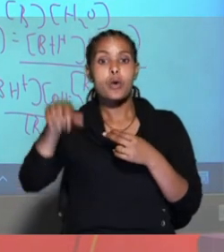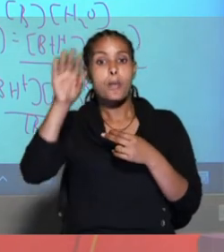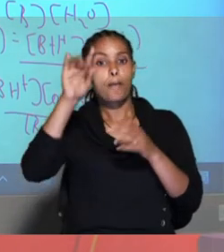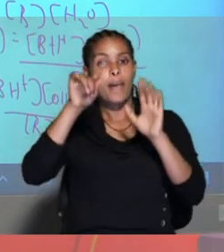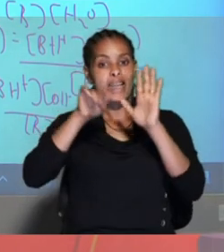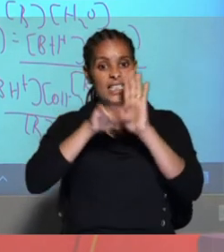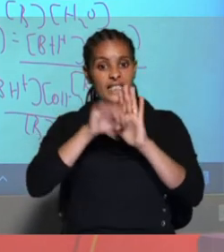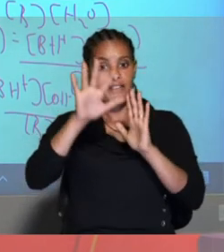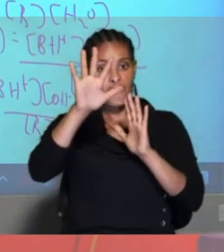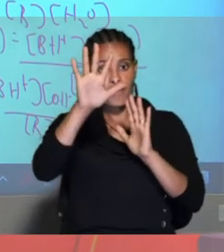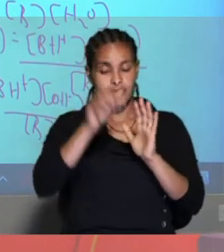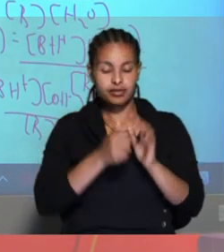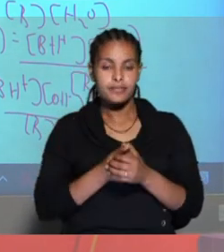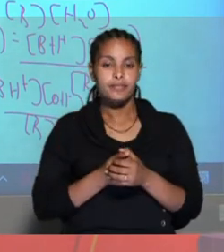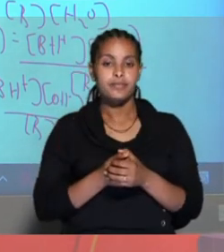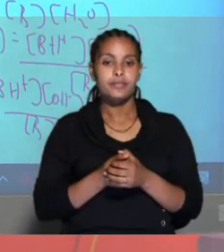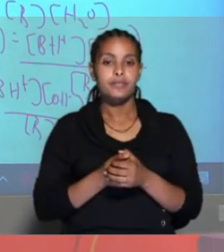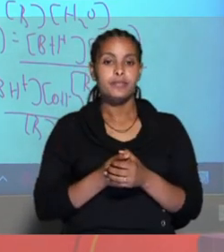5.